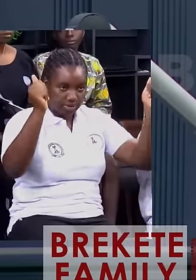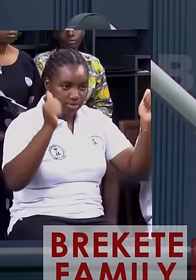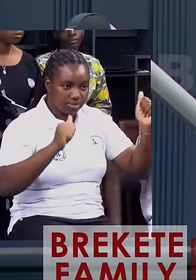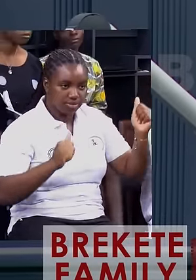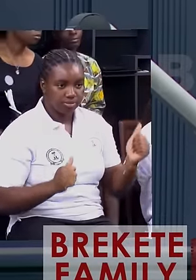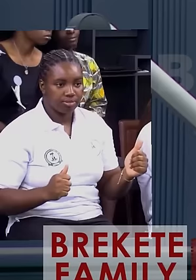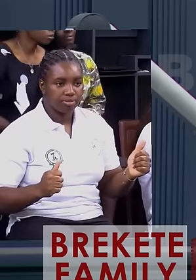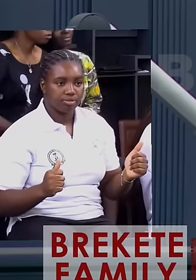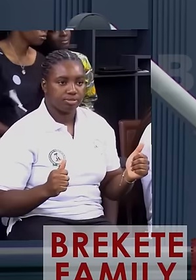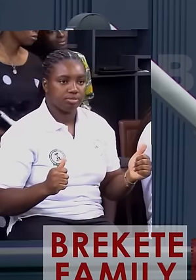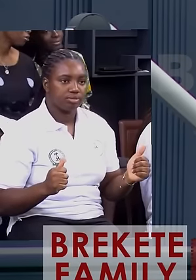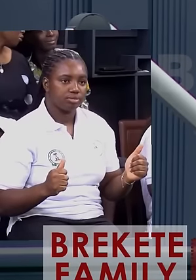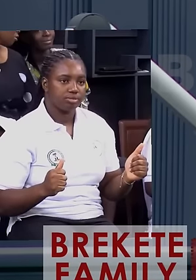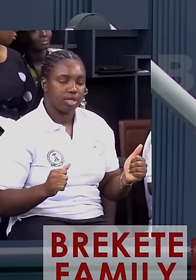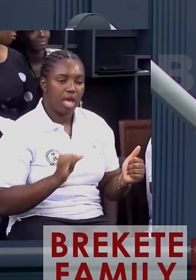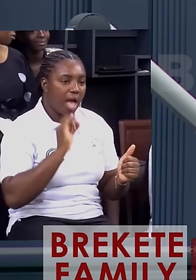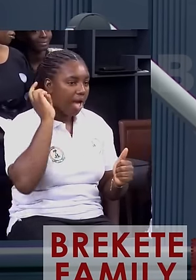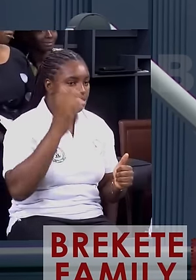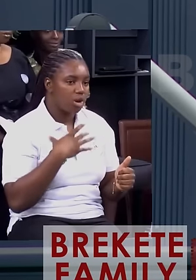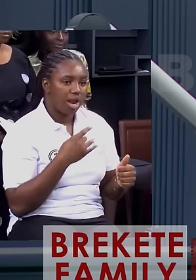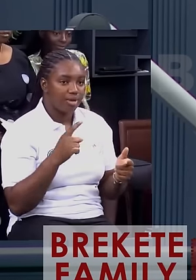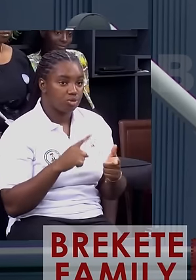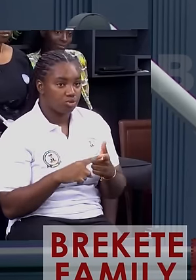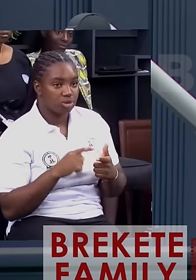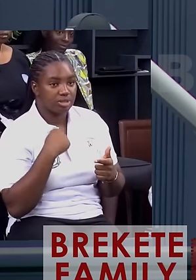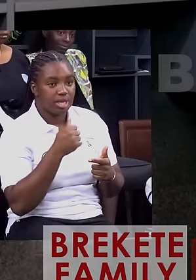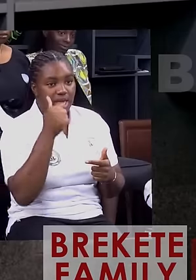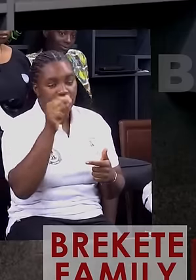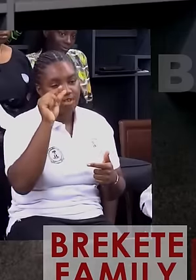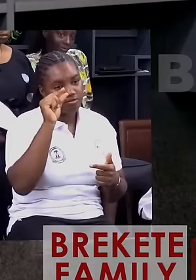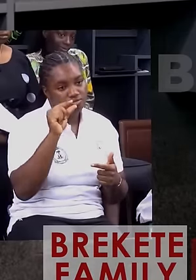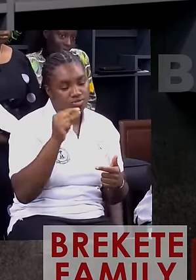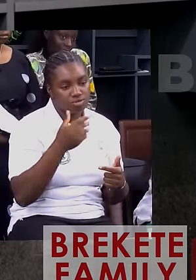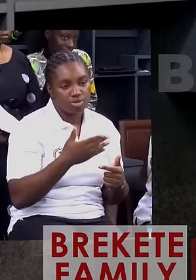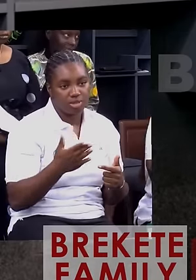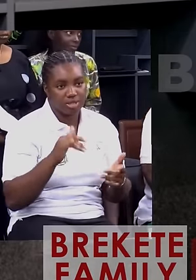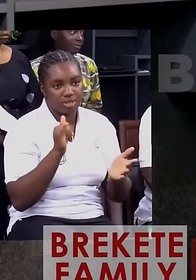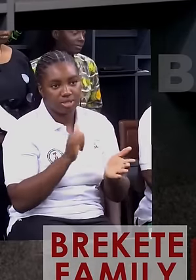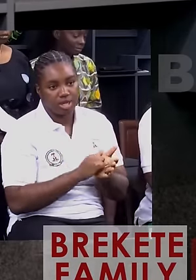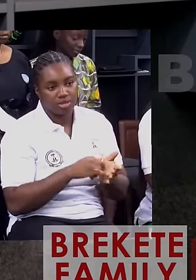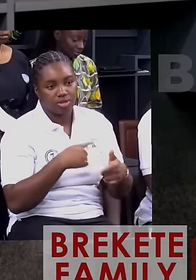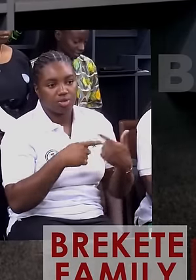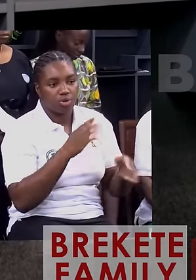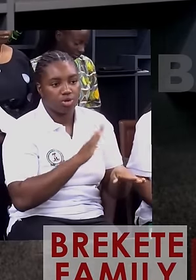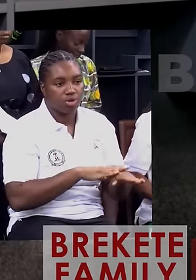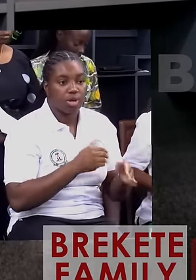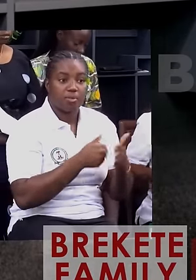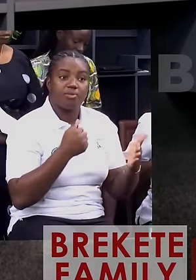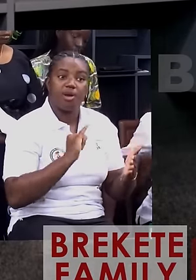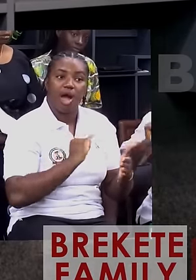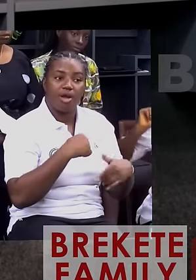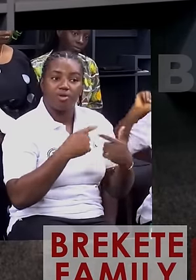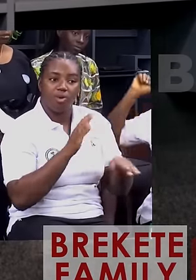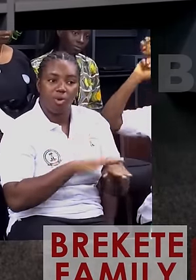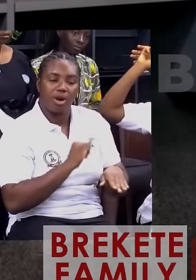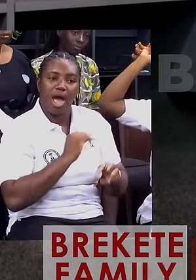eye. I would like to just say a few things about this case that is going on. But before I go on, I want